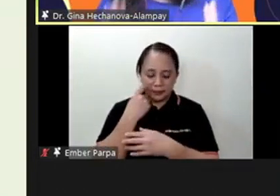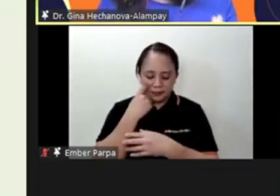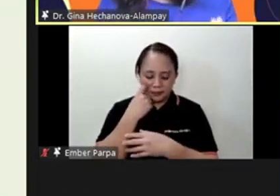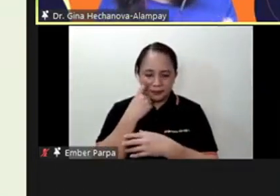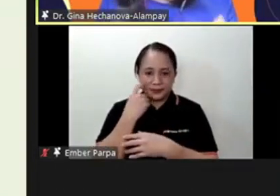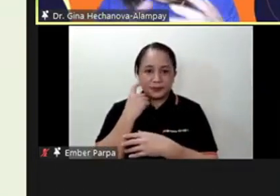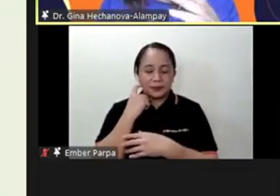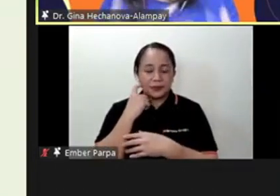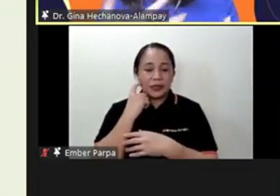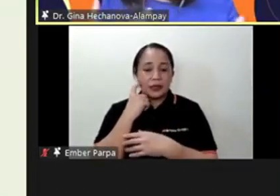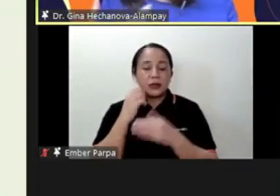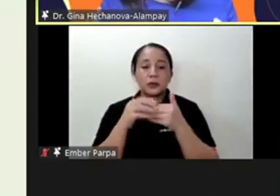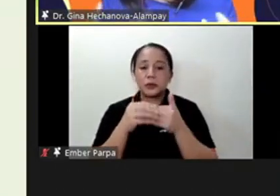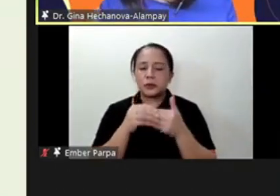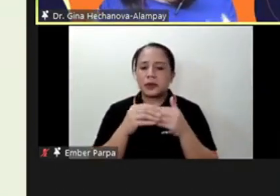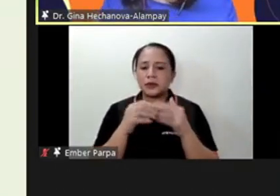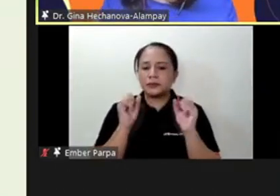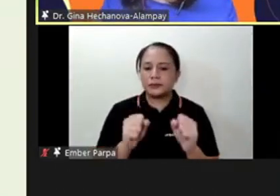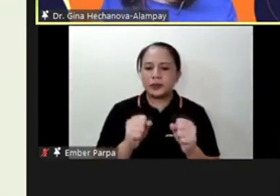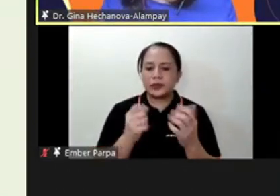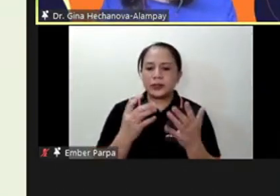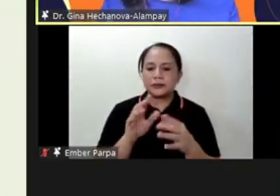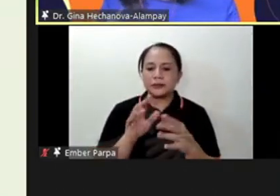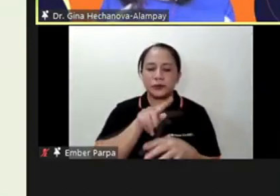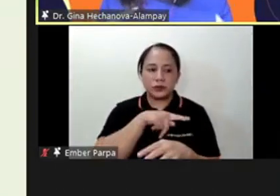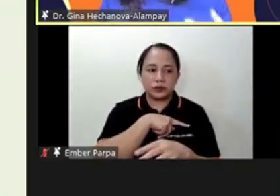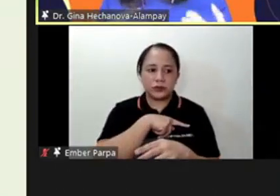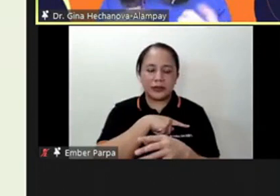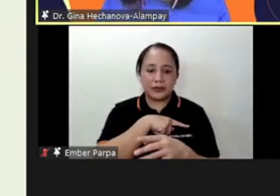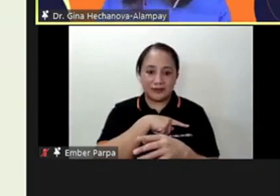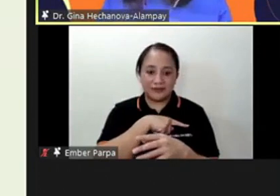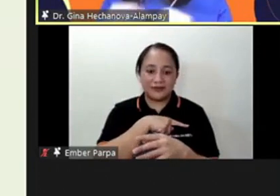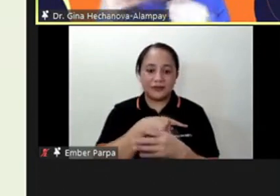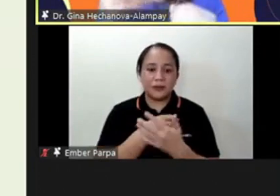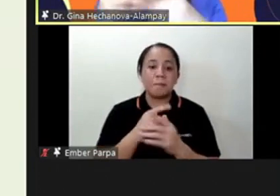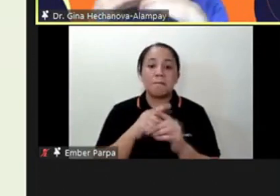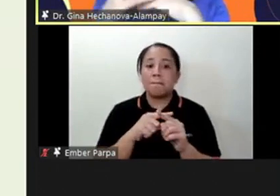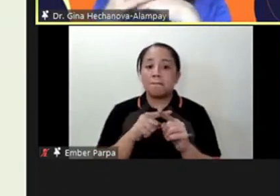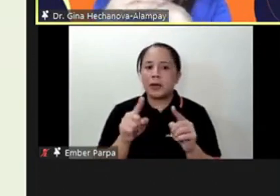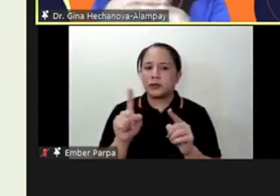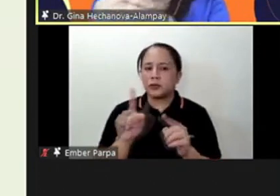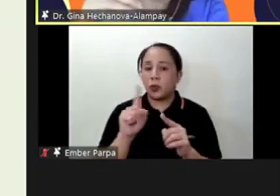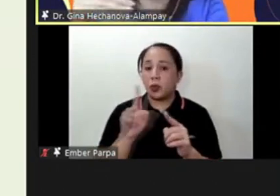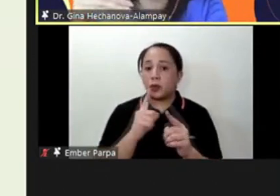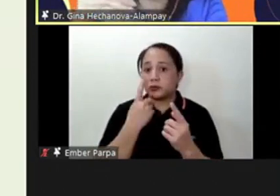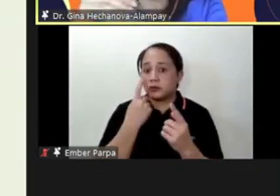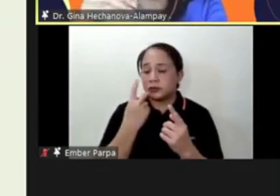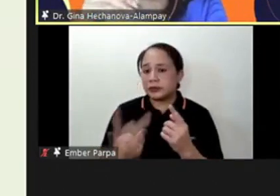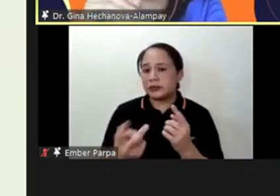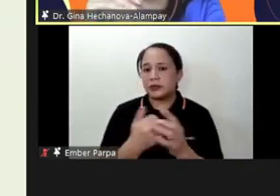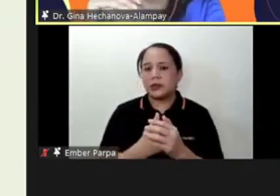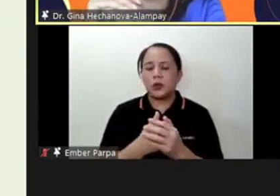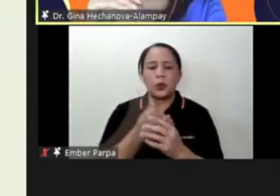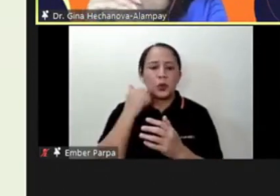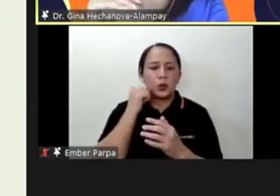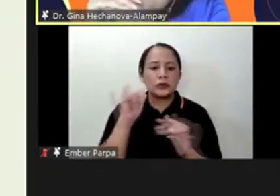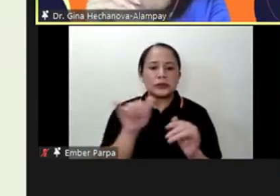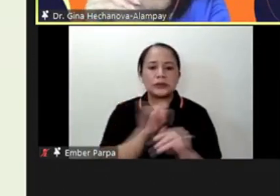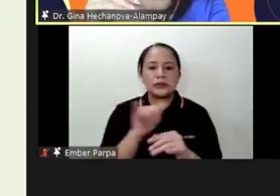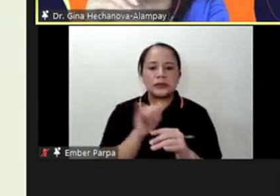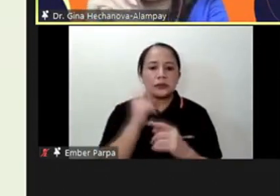parang resilience can be a function of personality trait, right? But what we're also seeing that it's also a function